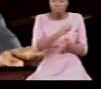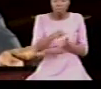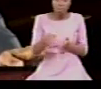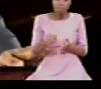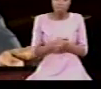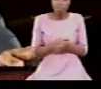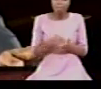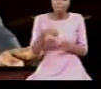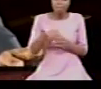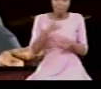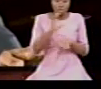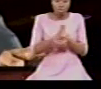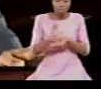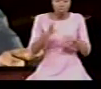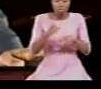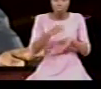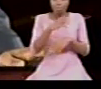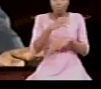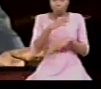church, do you steal?